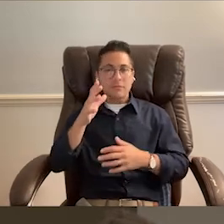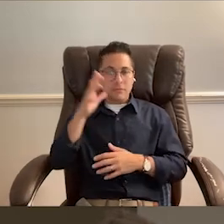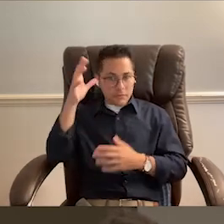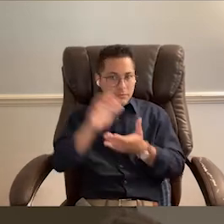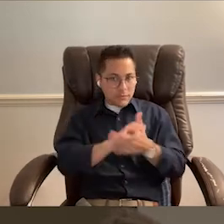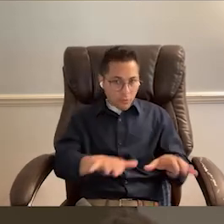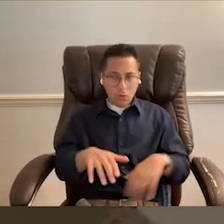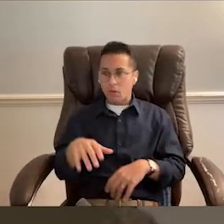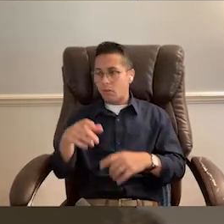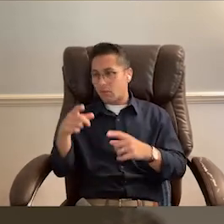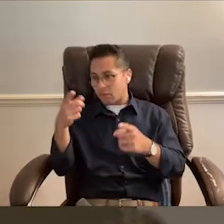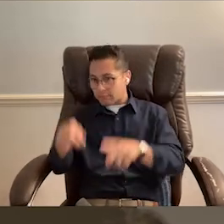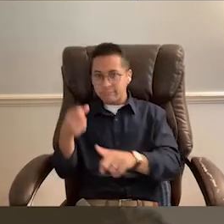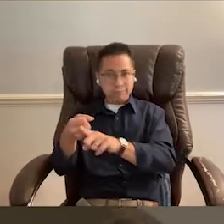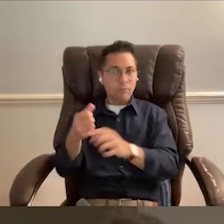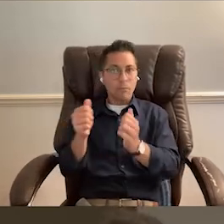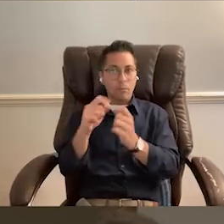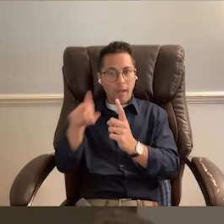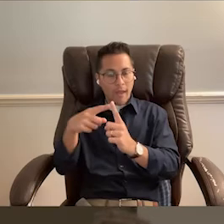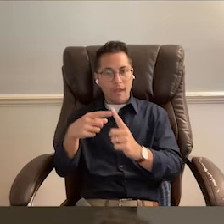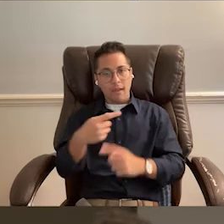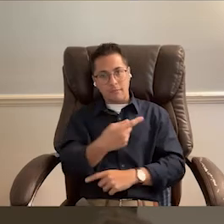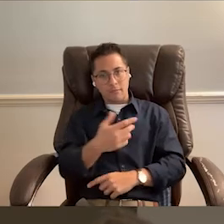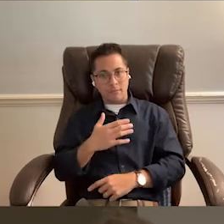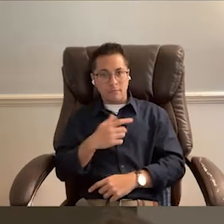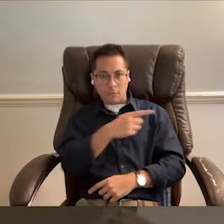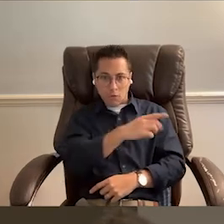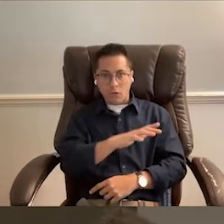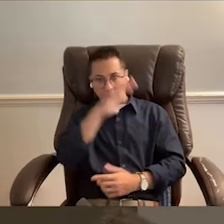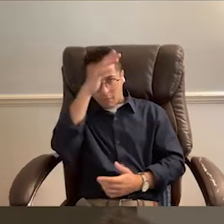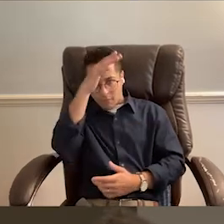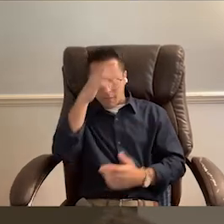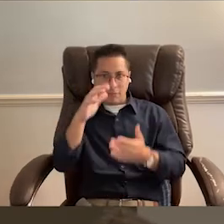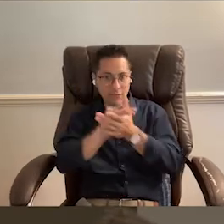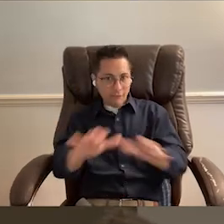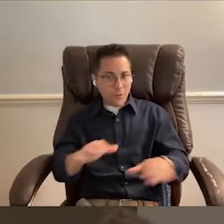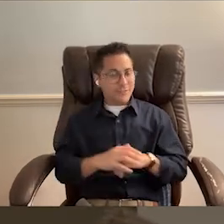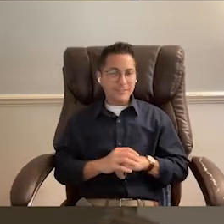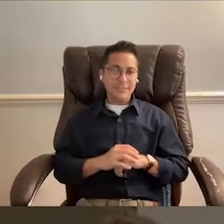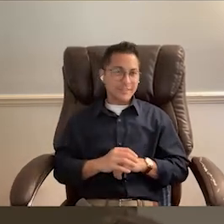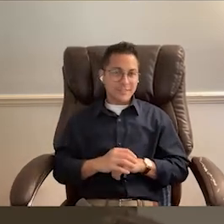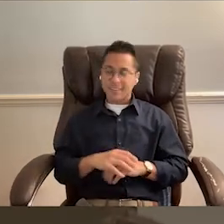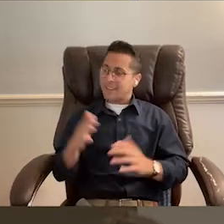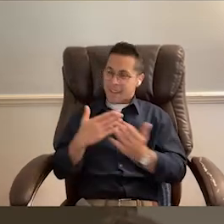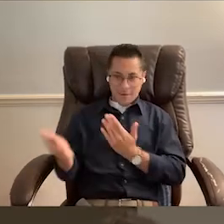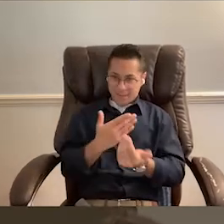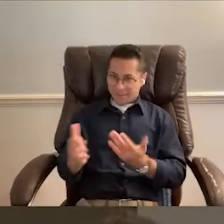thing. And it happened when my parents divorced, and it happened when her father and I divorced. So,